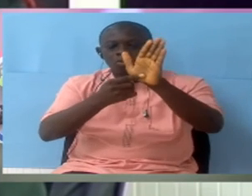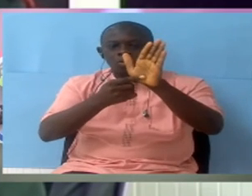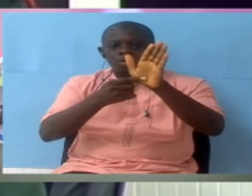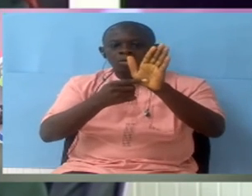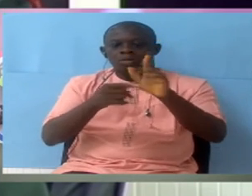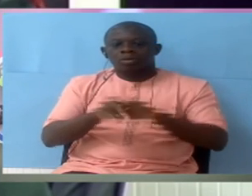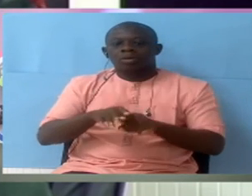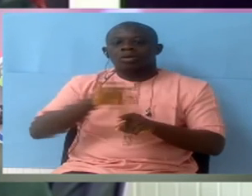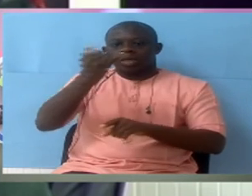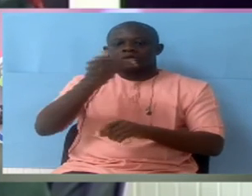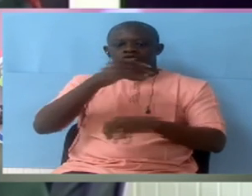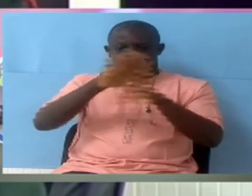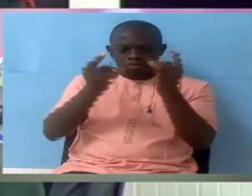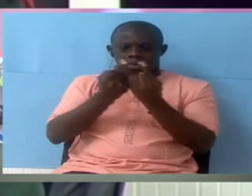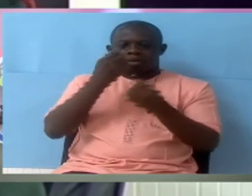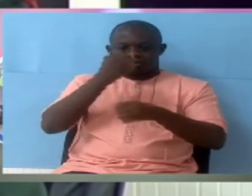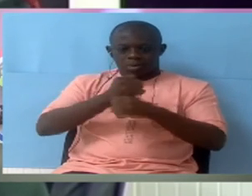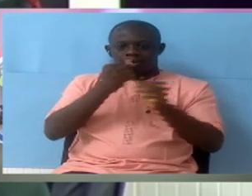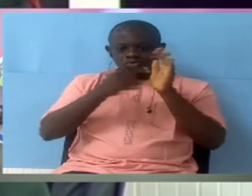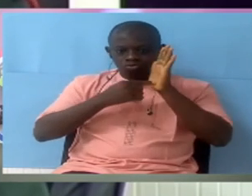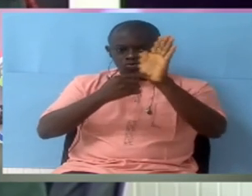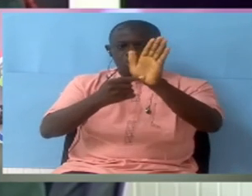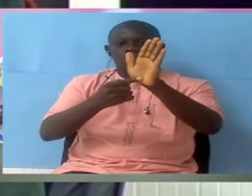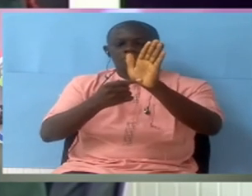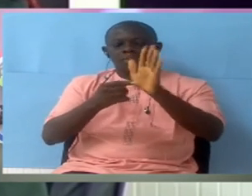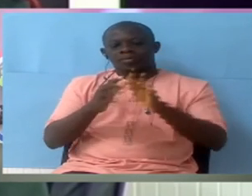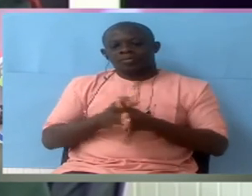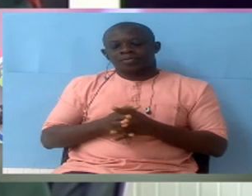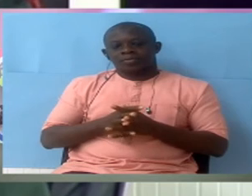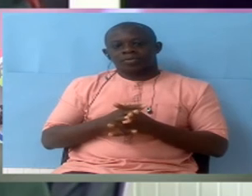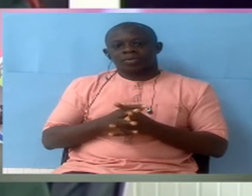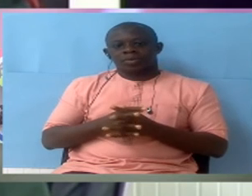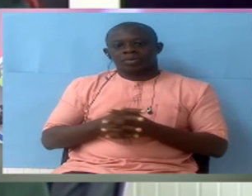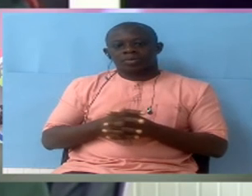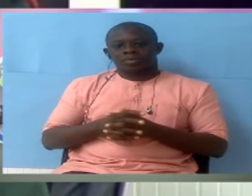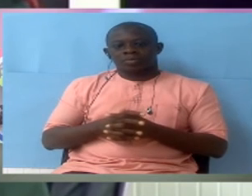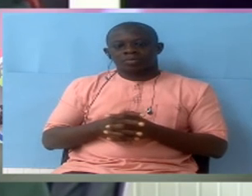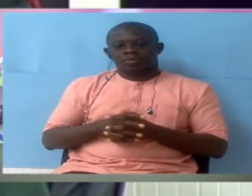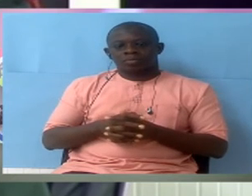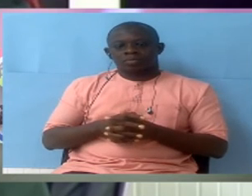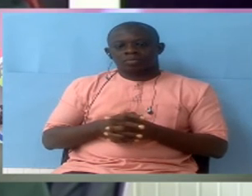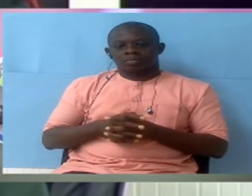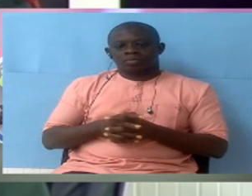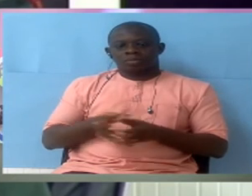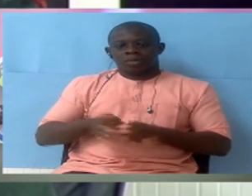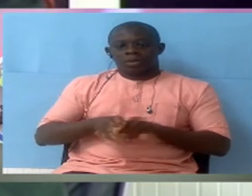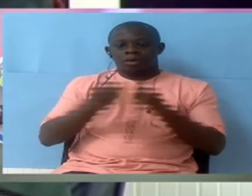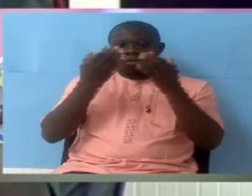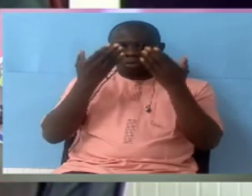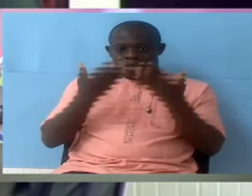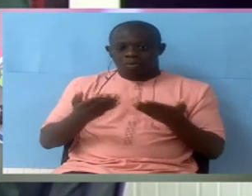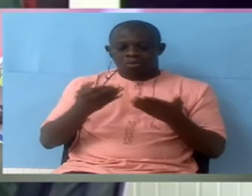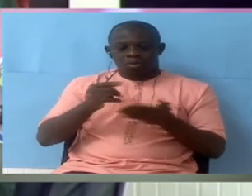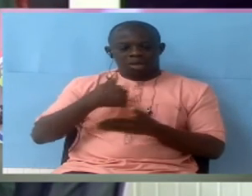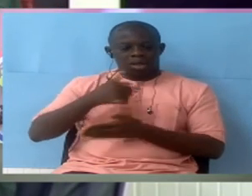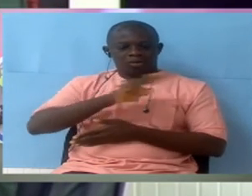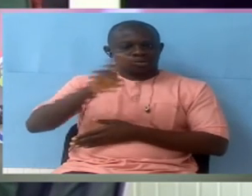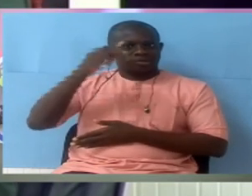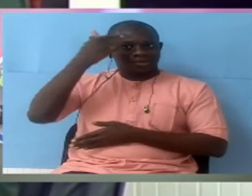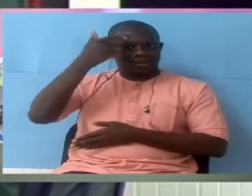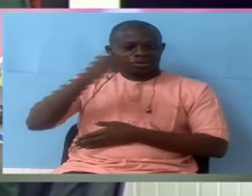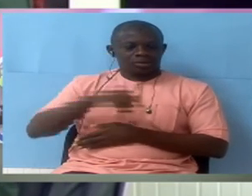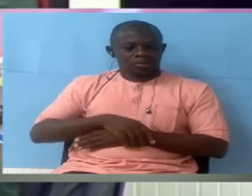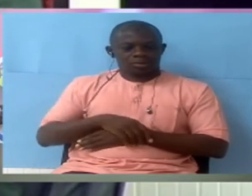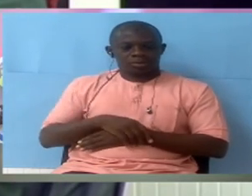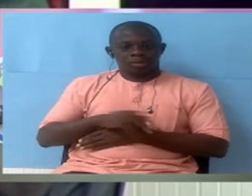It was marked. Wow, mandarga ang fa won. But now I don't think it can be identified because there are a lot of